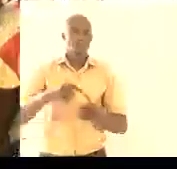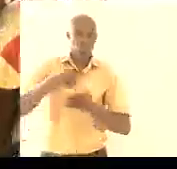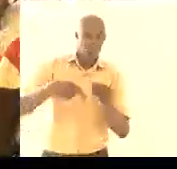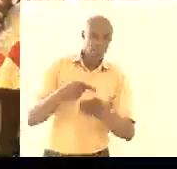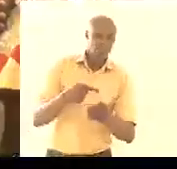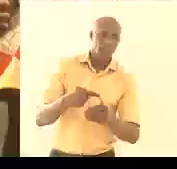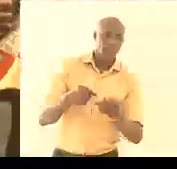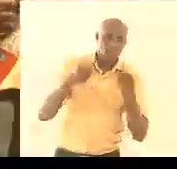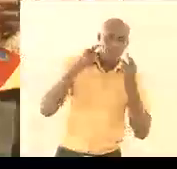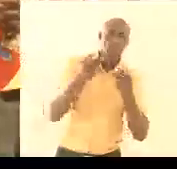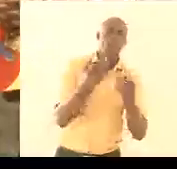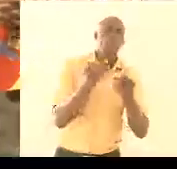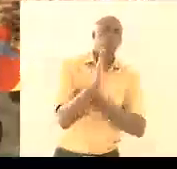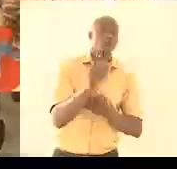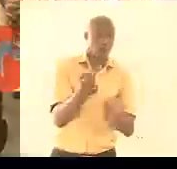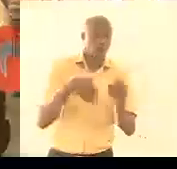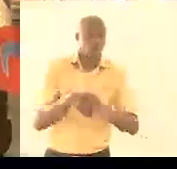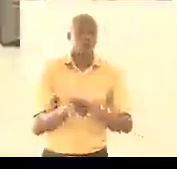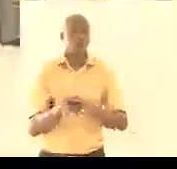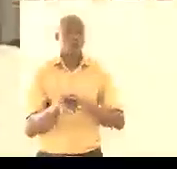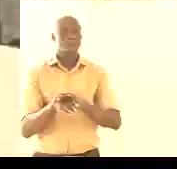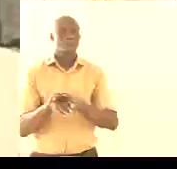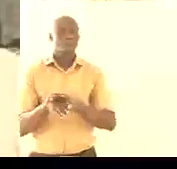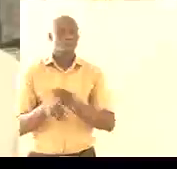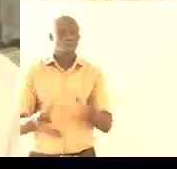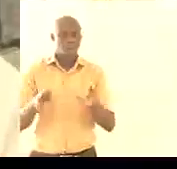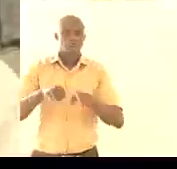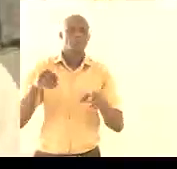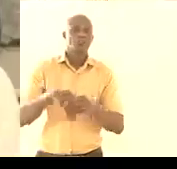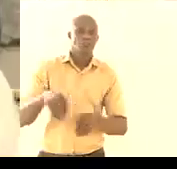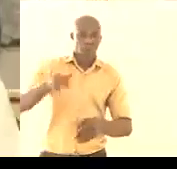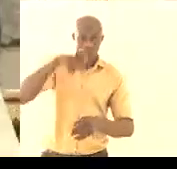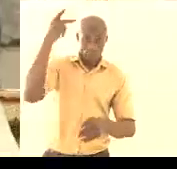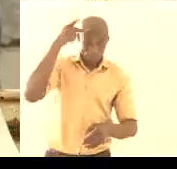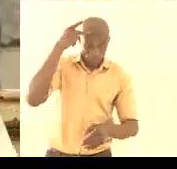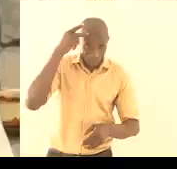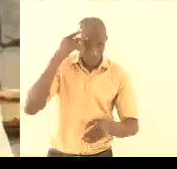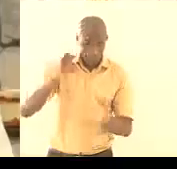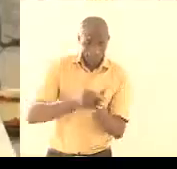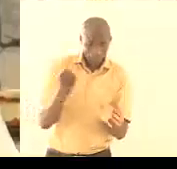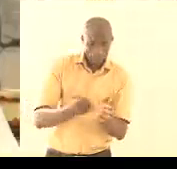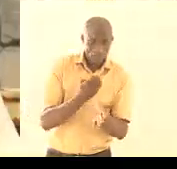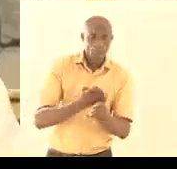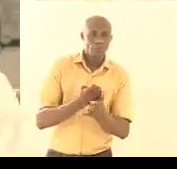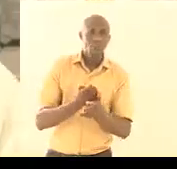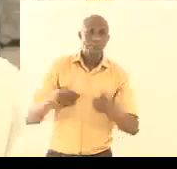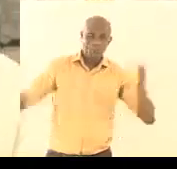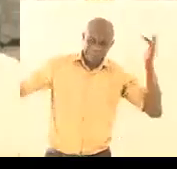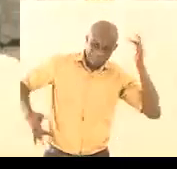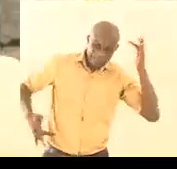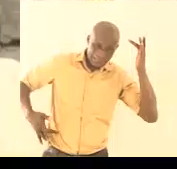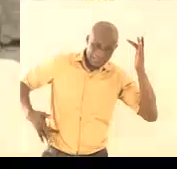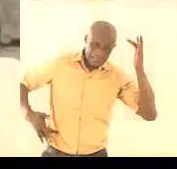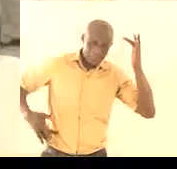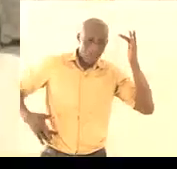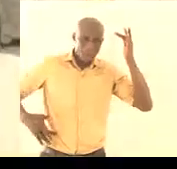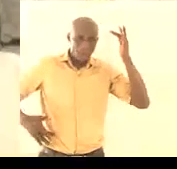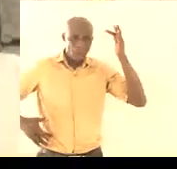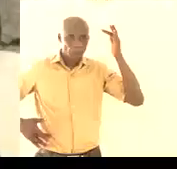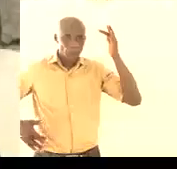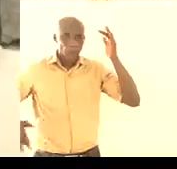insurgency, in spite of political and social instability, economic distress, sickness and disease, tension at